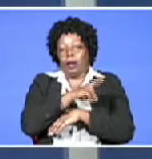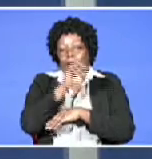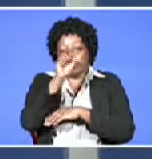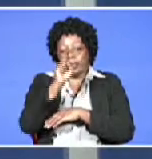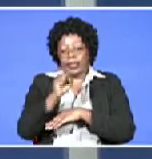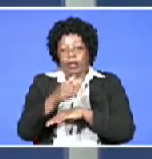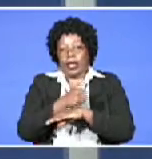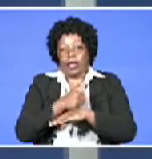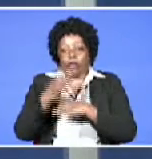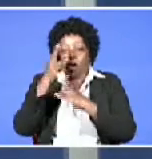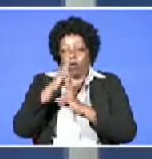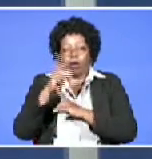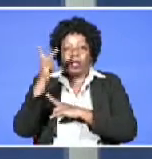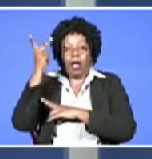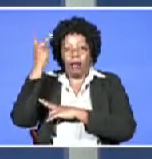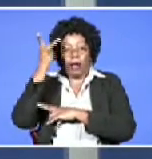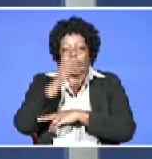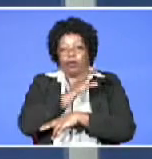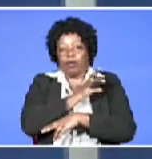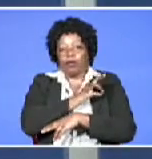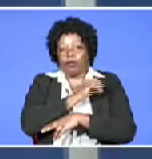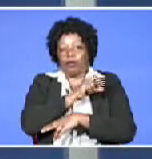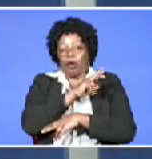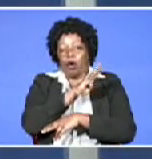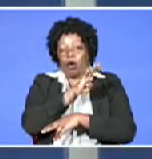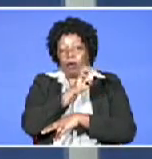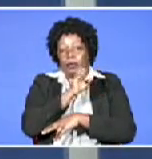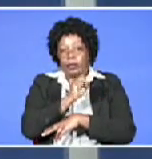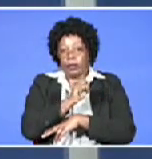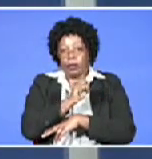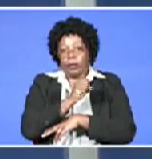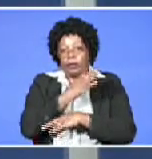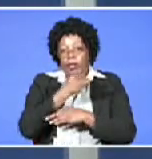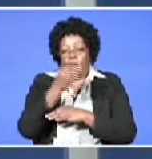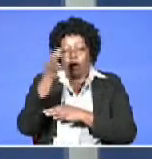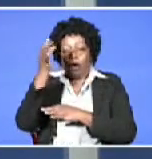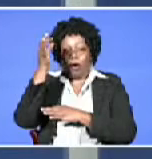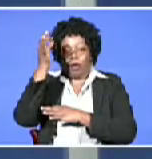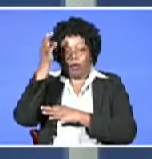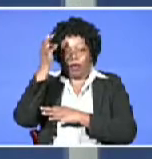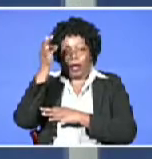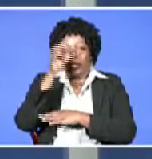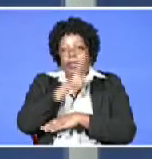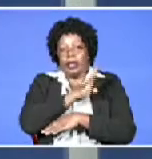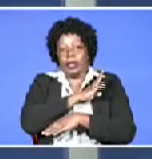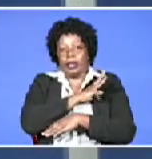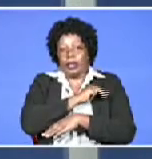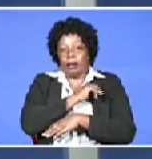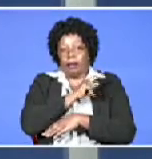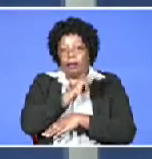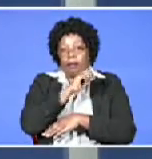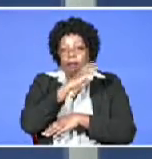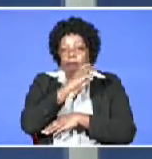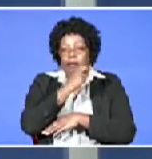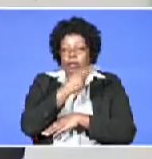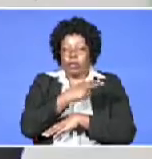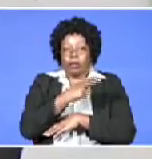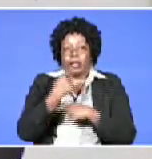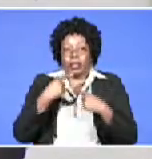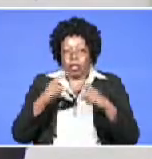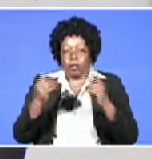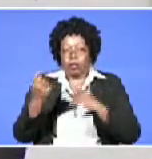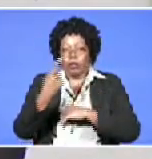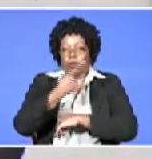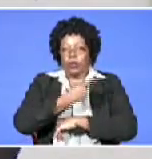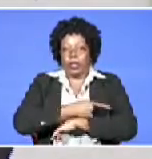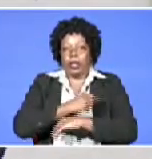Mangrove Key, the Honourable Piswell Forbes. PLP Chairman Fred Mitchell made the announcement at the party's monthly press briefing today.